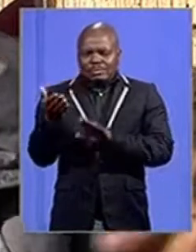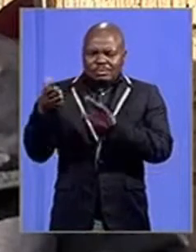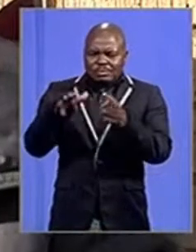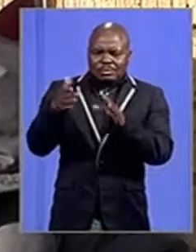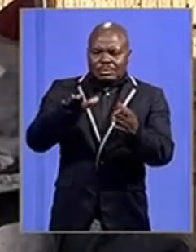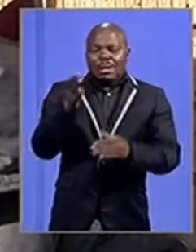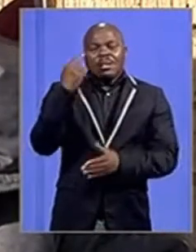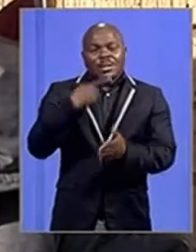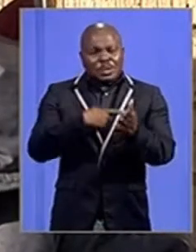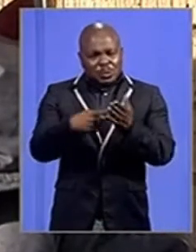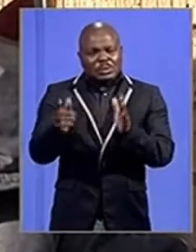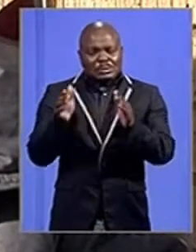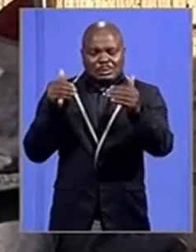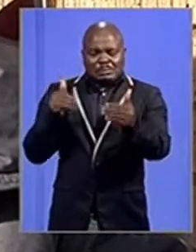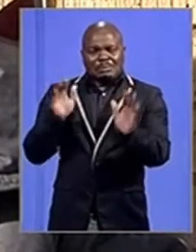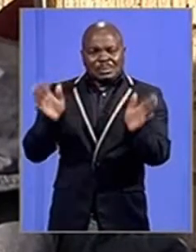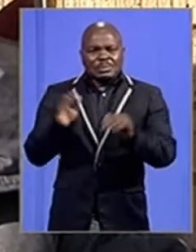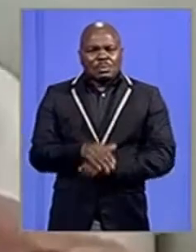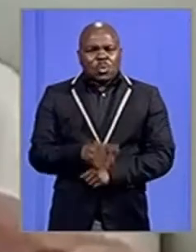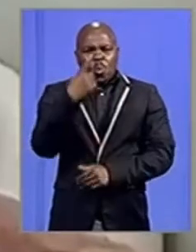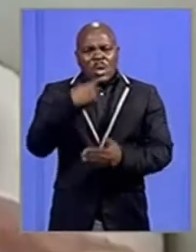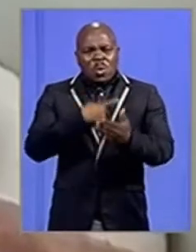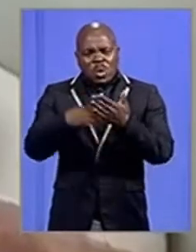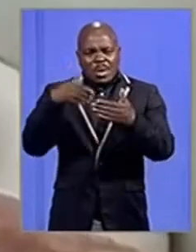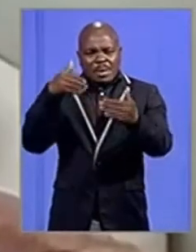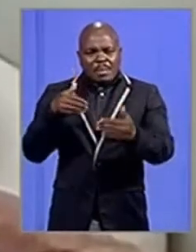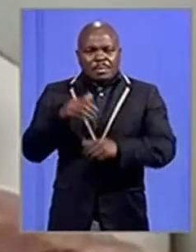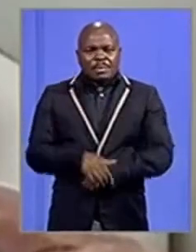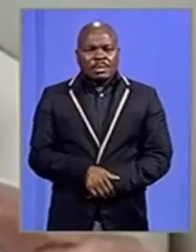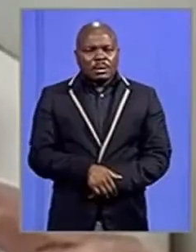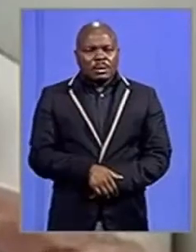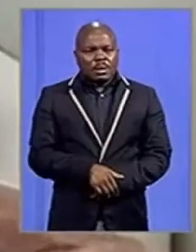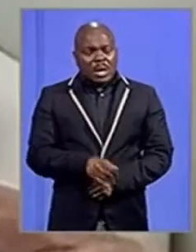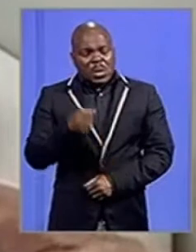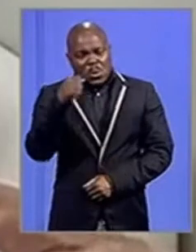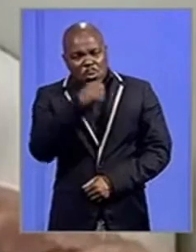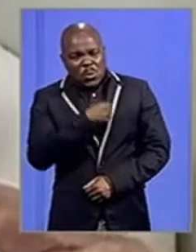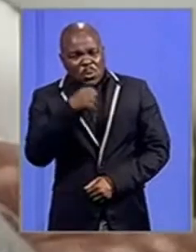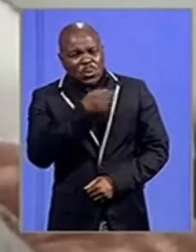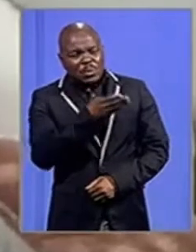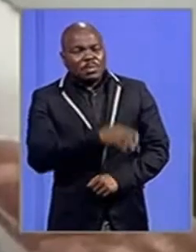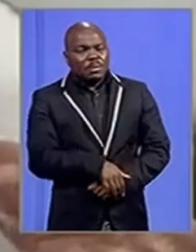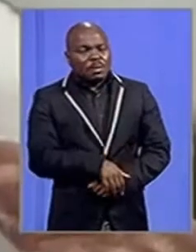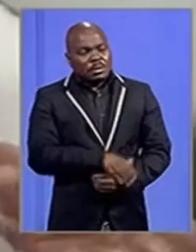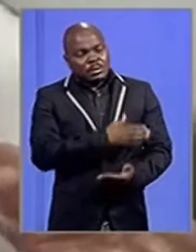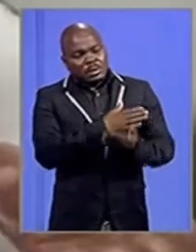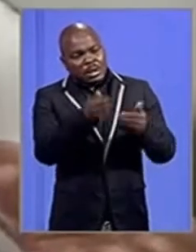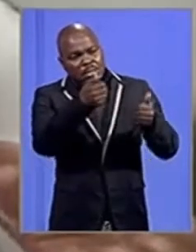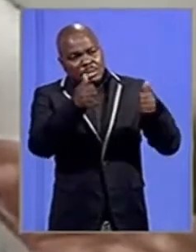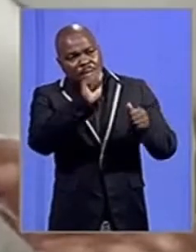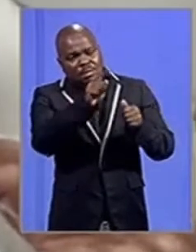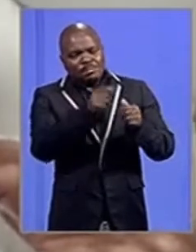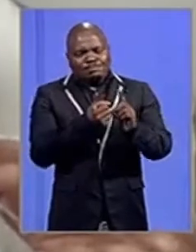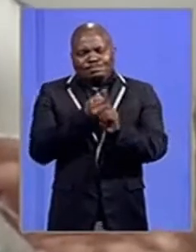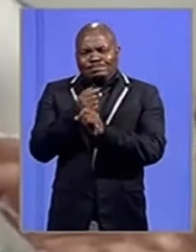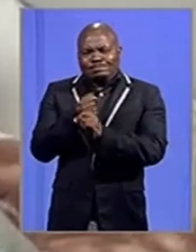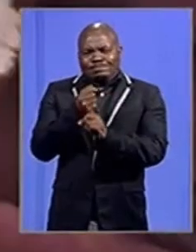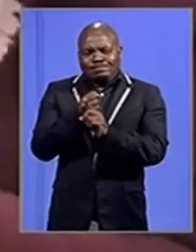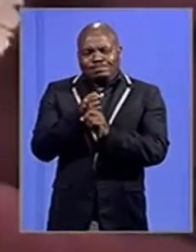week, in a space of a week. Ba bangwe ba etapele ba lwantšhana le twatši ba le ka gae.